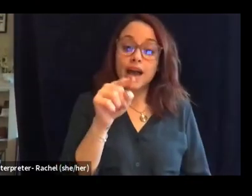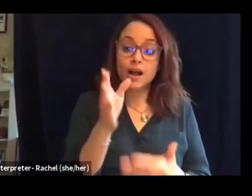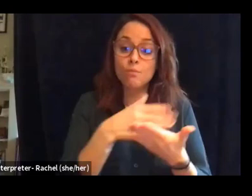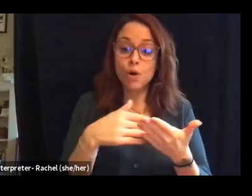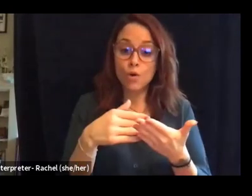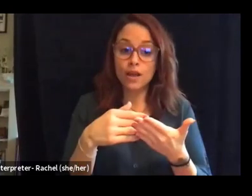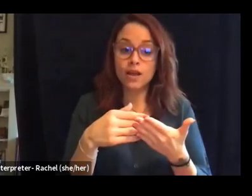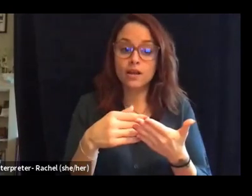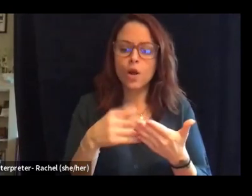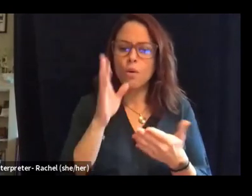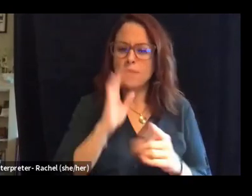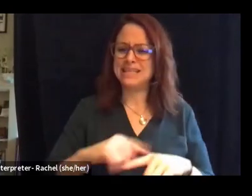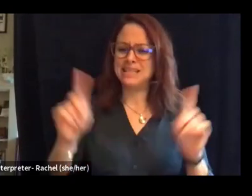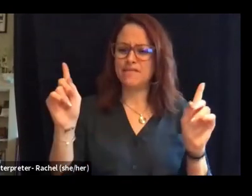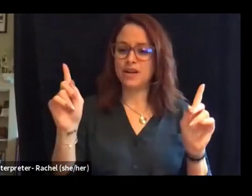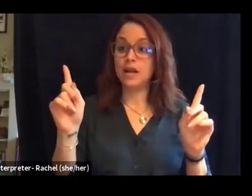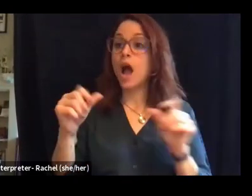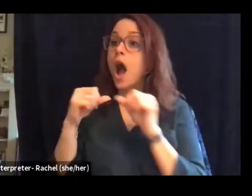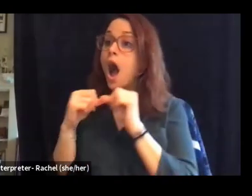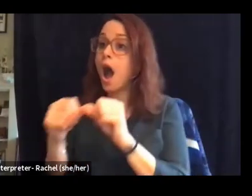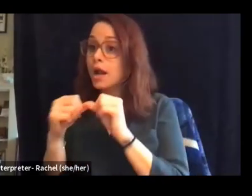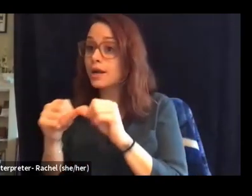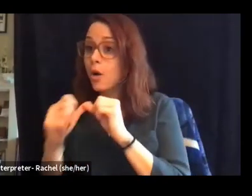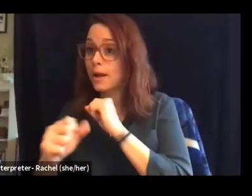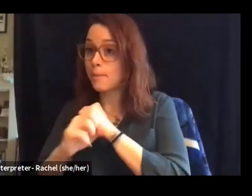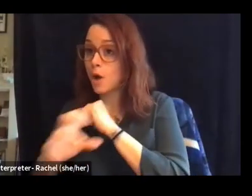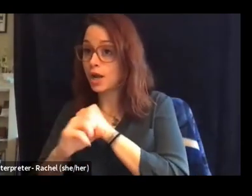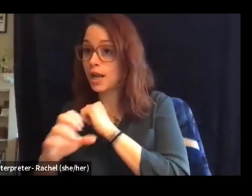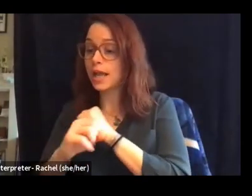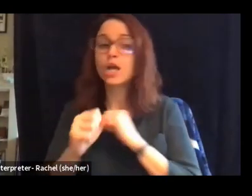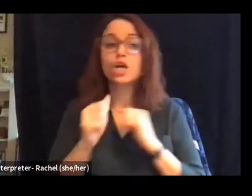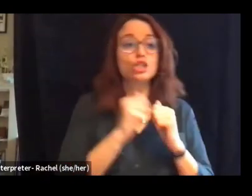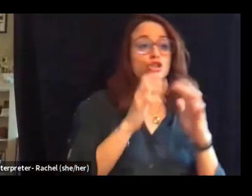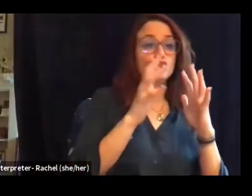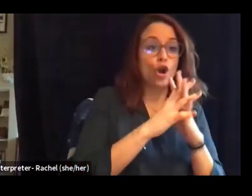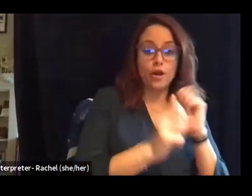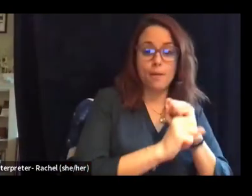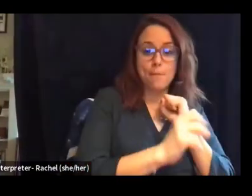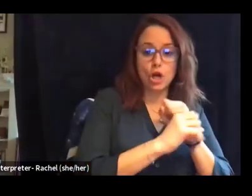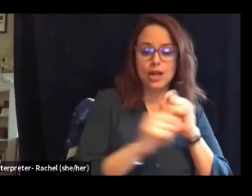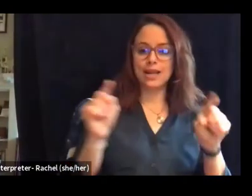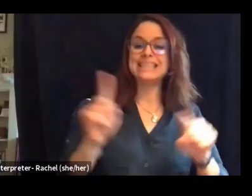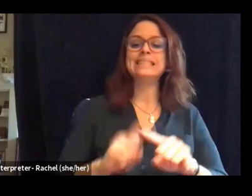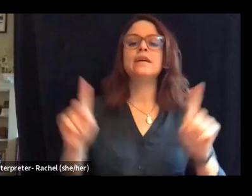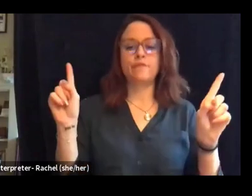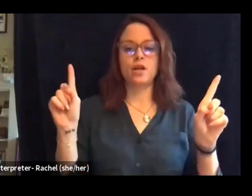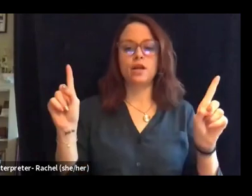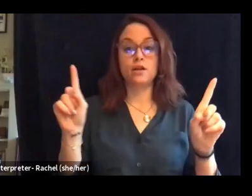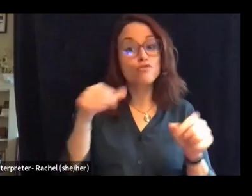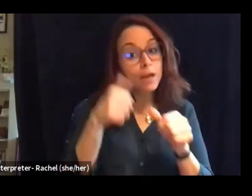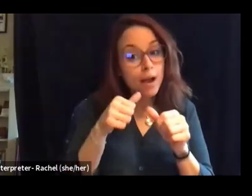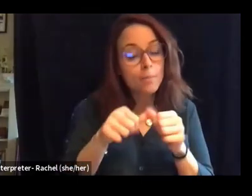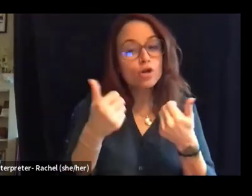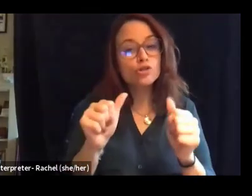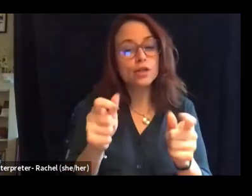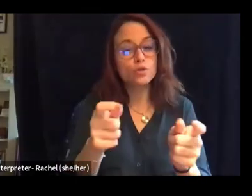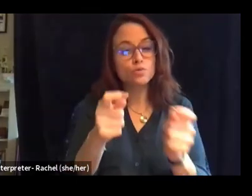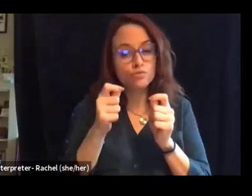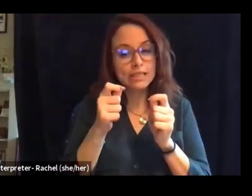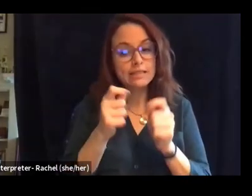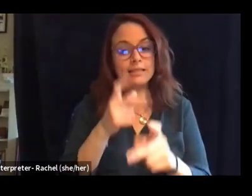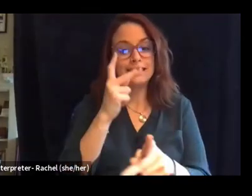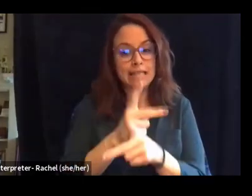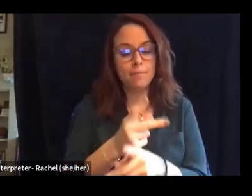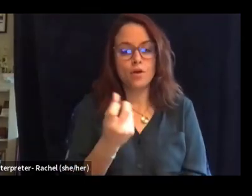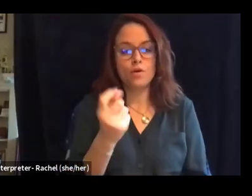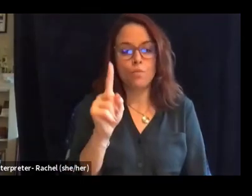be different from your ongoing marketing expenses, right? Because you have to maintain that 1,250 customers.